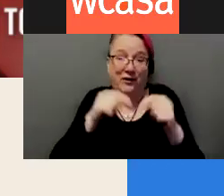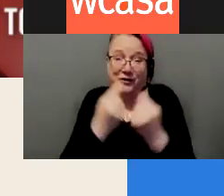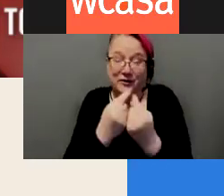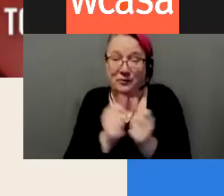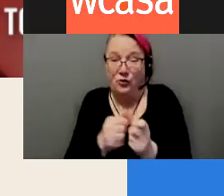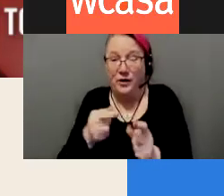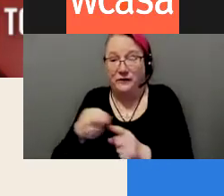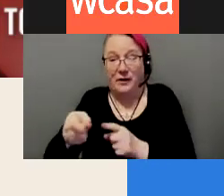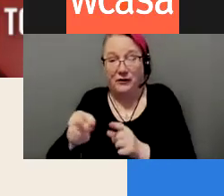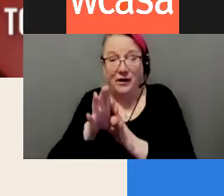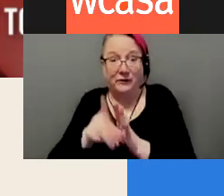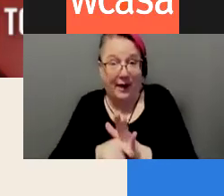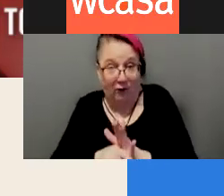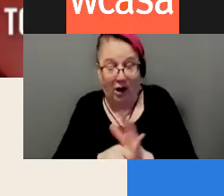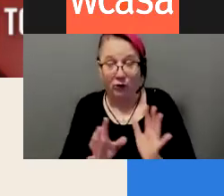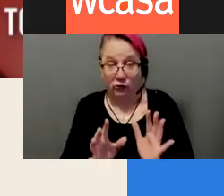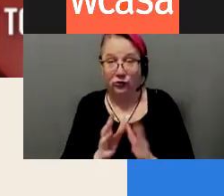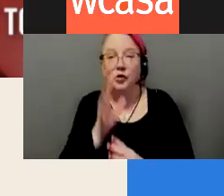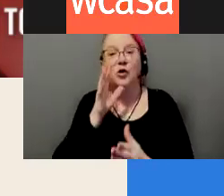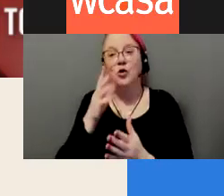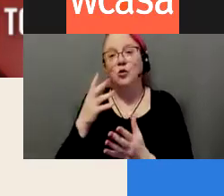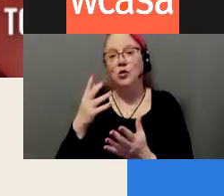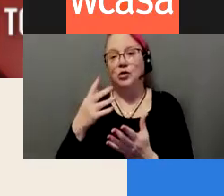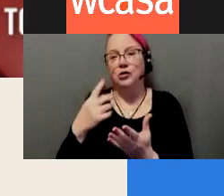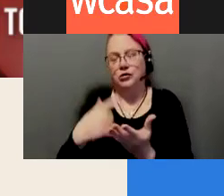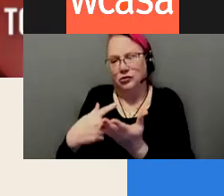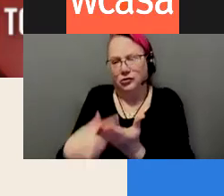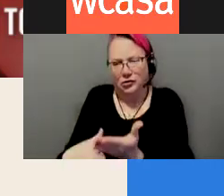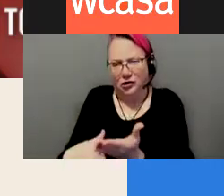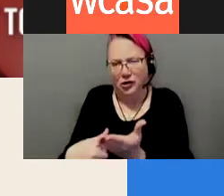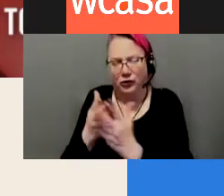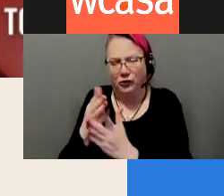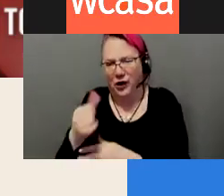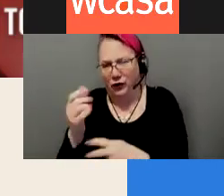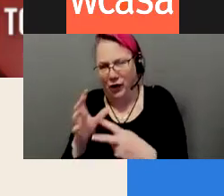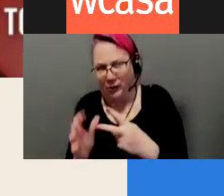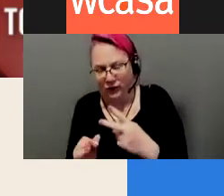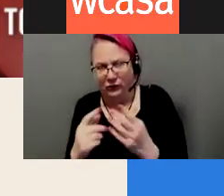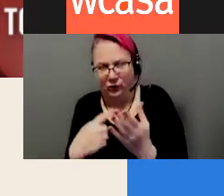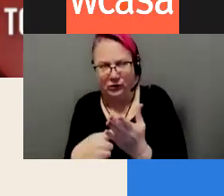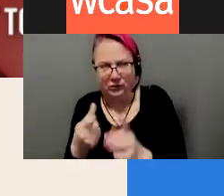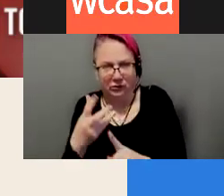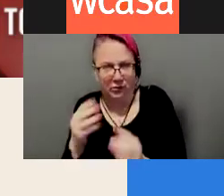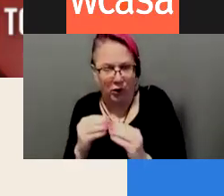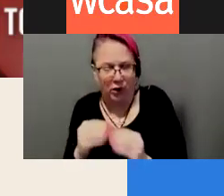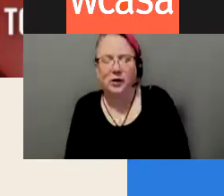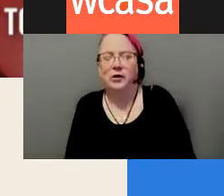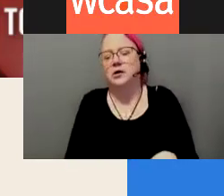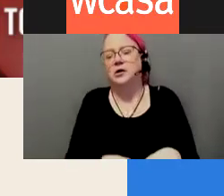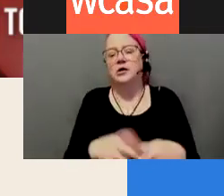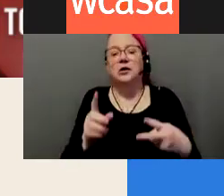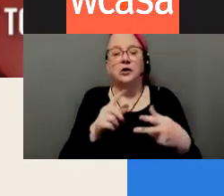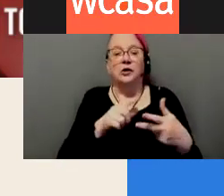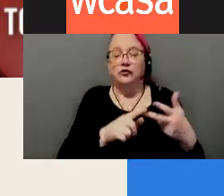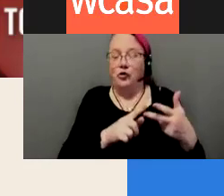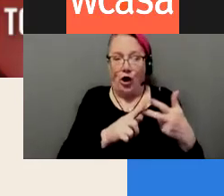specialized background. And we'll talk more about what I mean by that through these other two options. So the other two options allow survivors